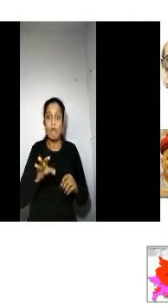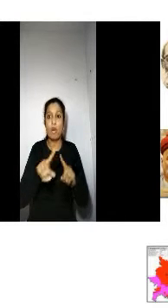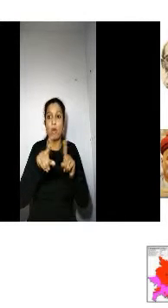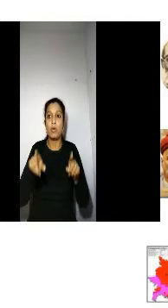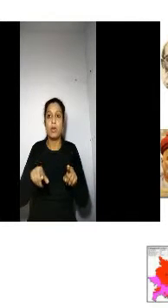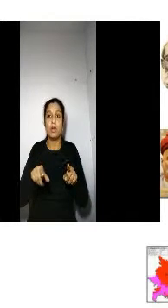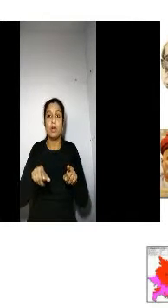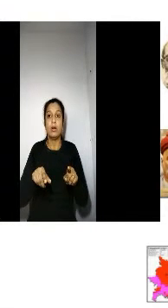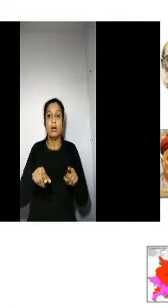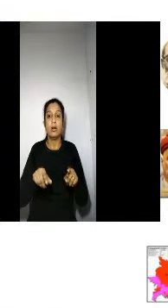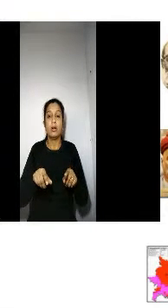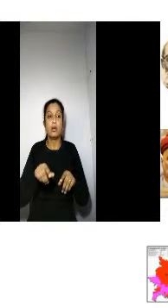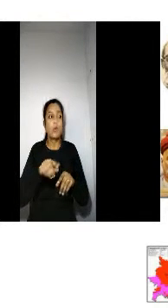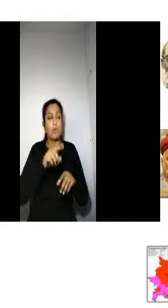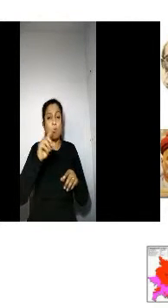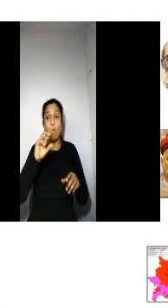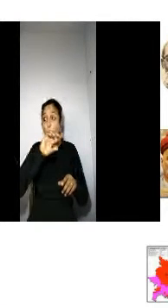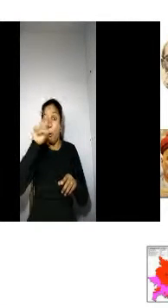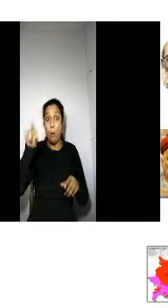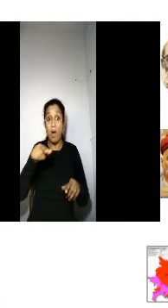English languages.